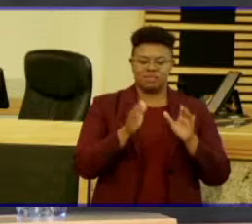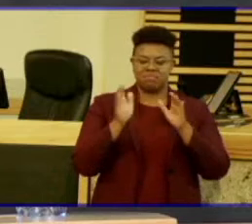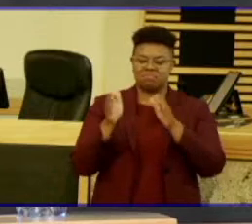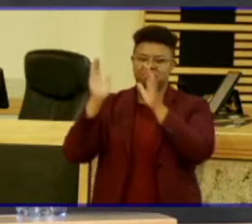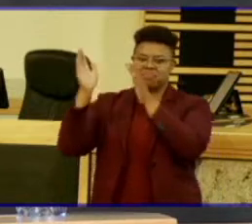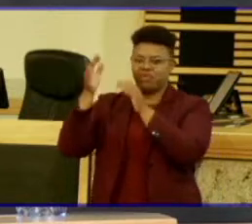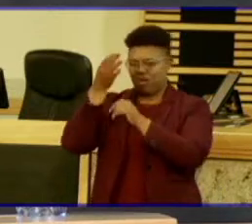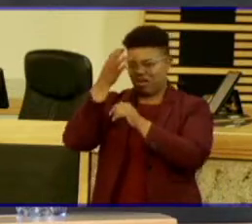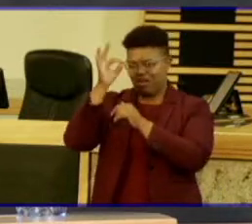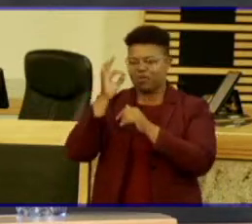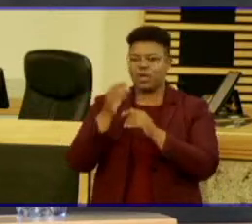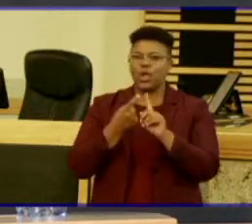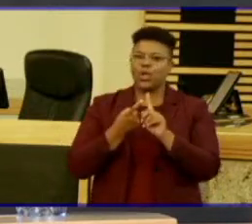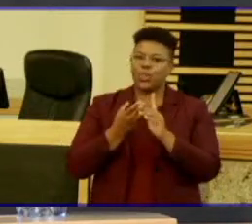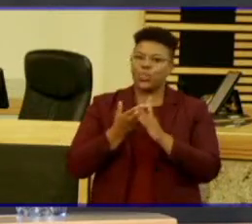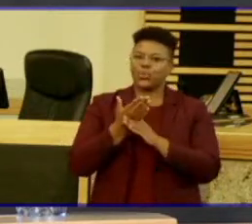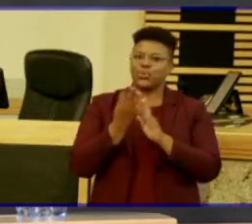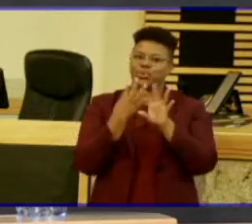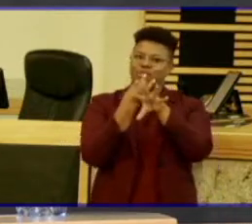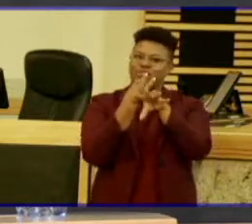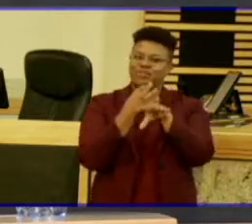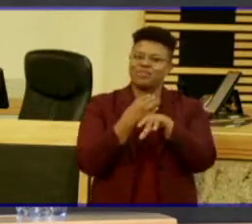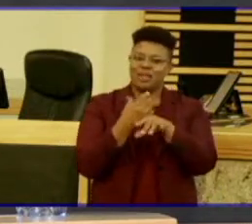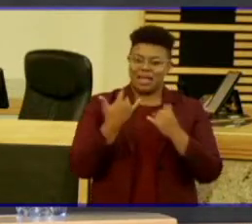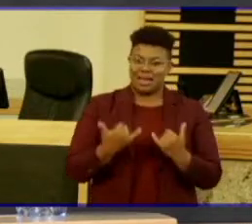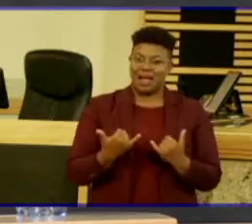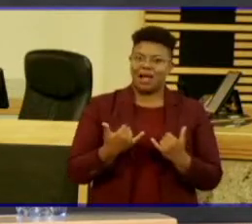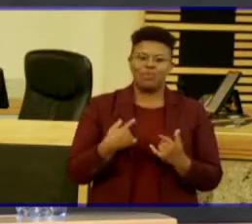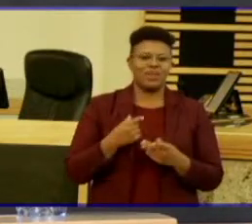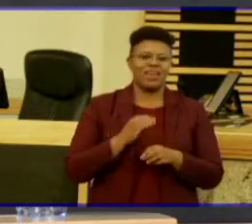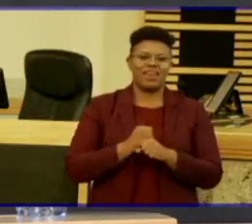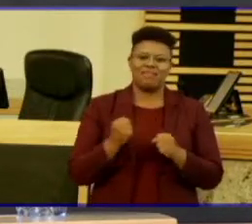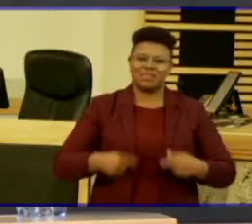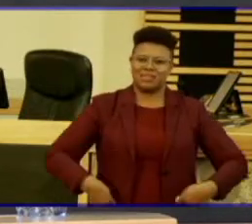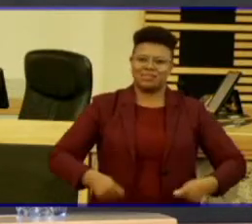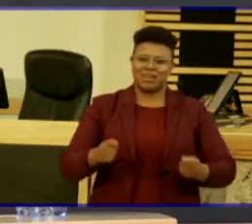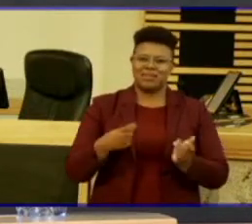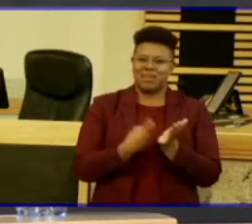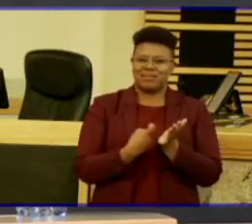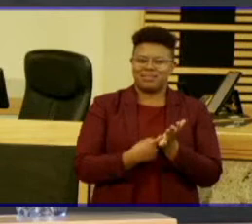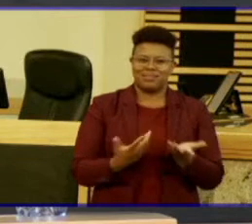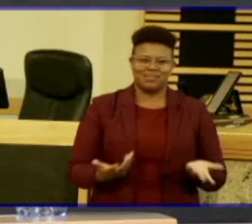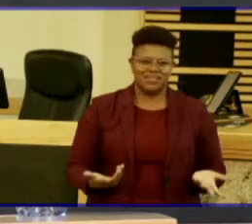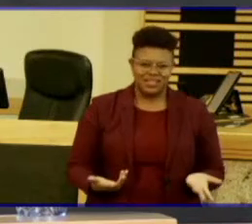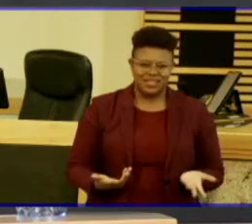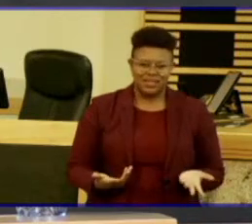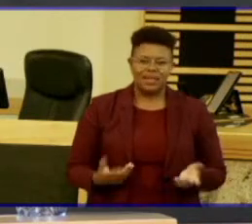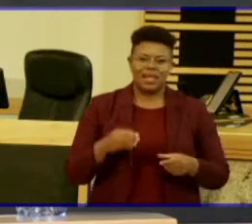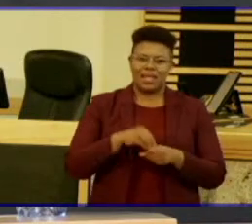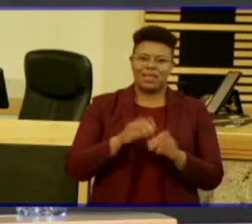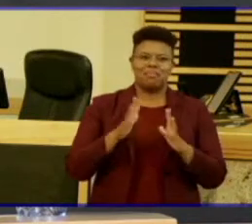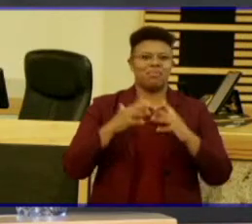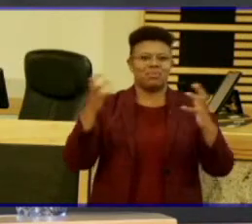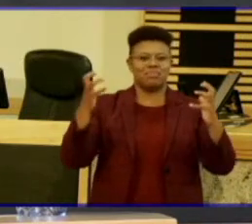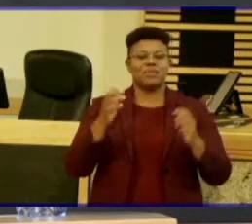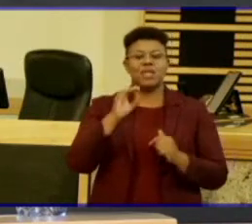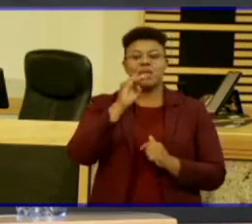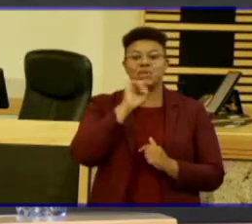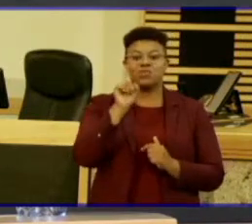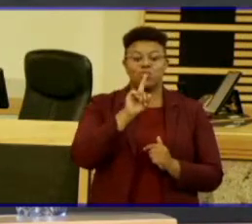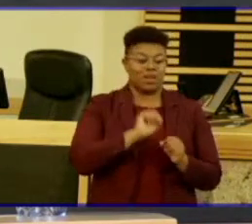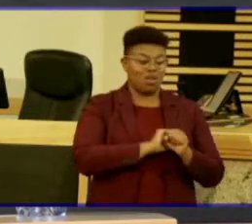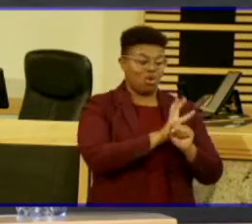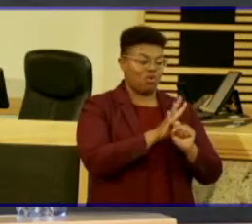platforms. Nalapha namhlanje sise parliament asichithanga mali. Into ebonakalisayo into yokokuba kule meko siyifunde